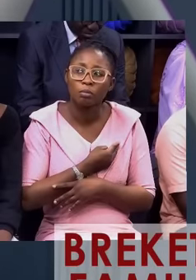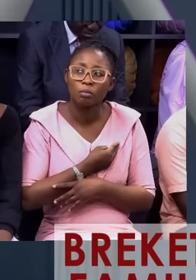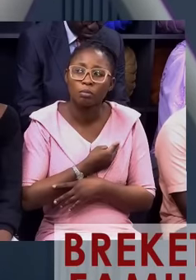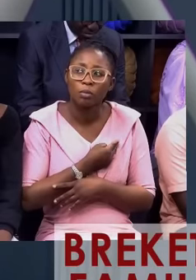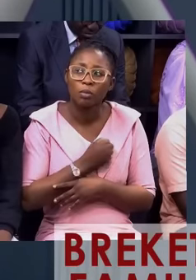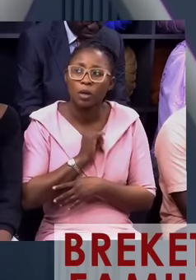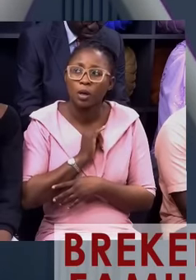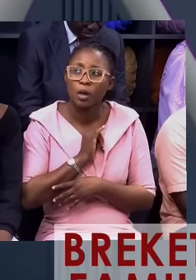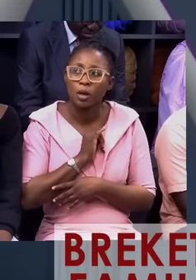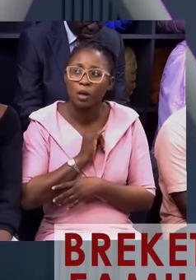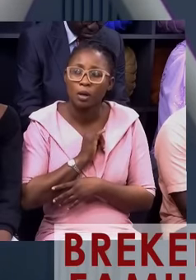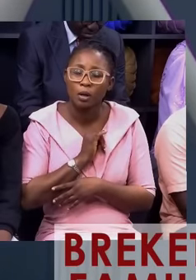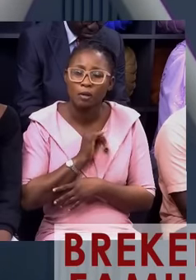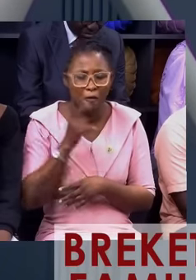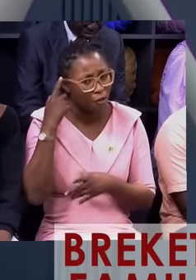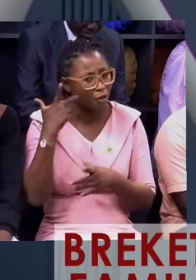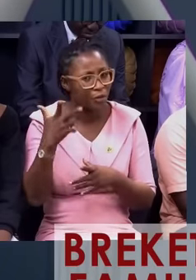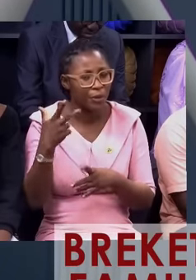don't